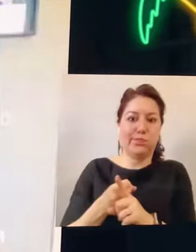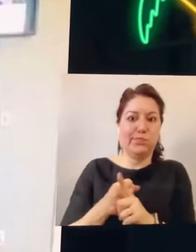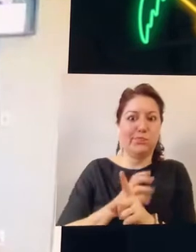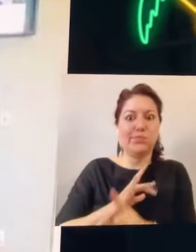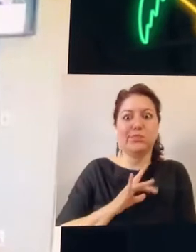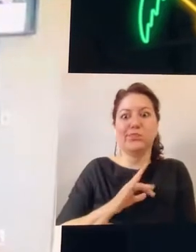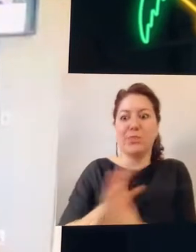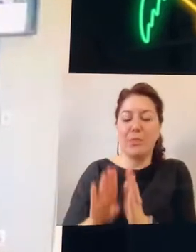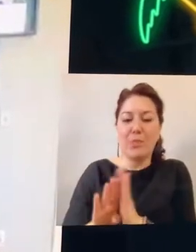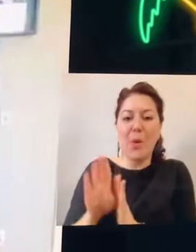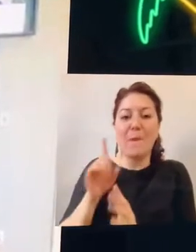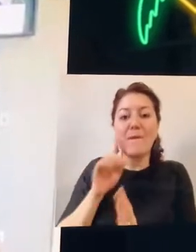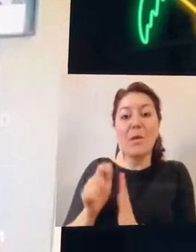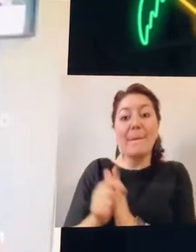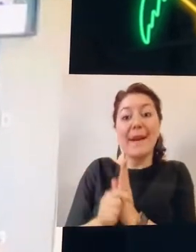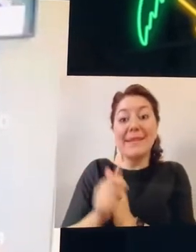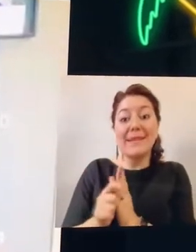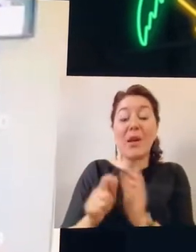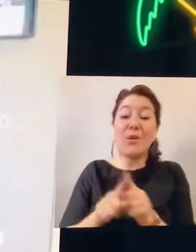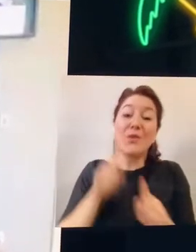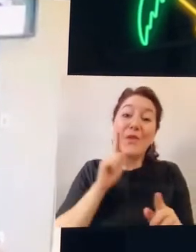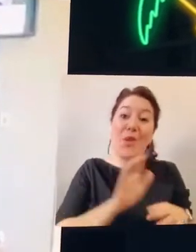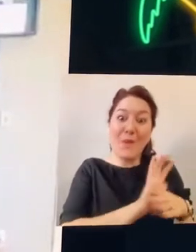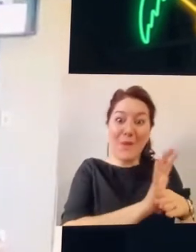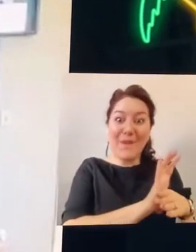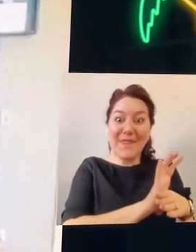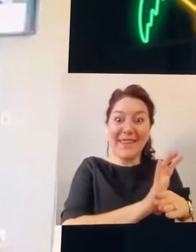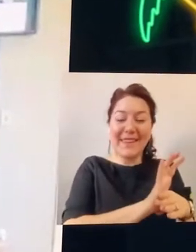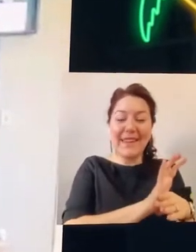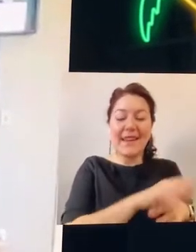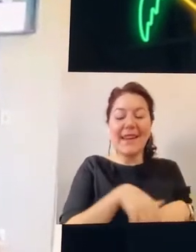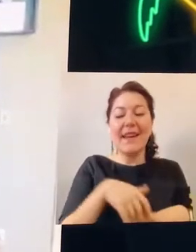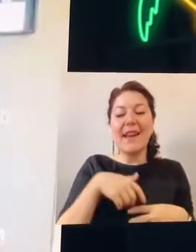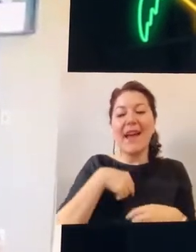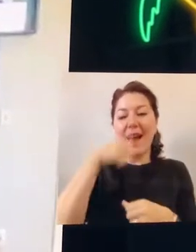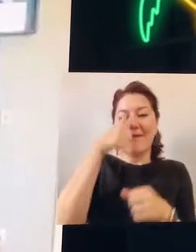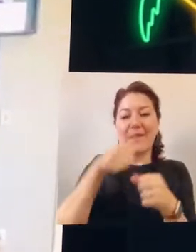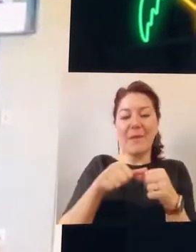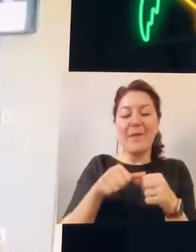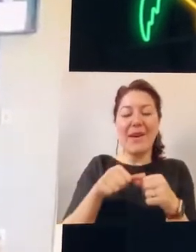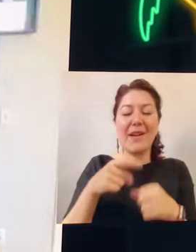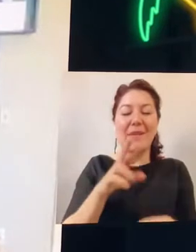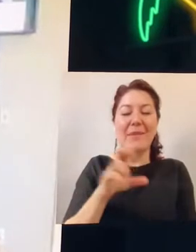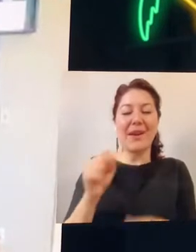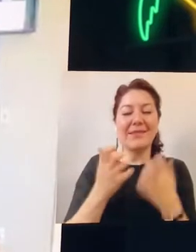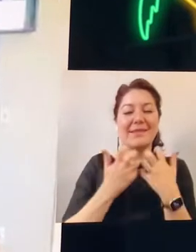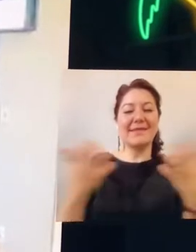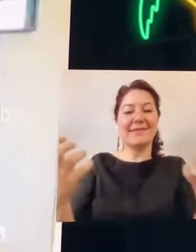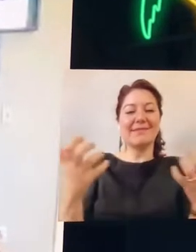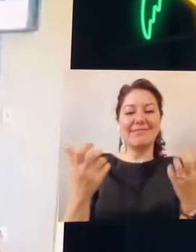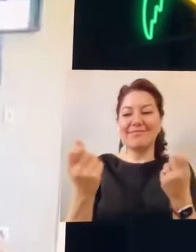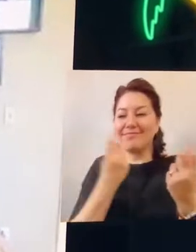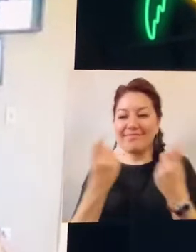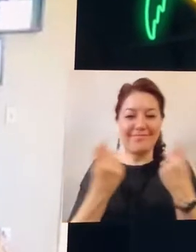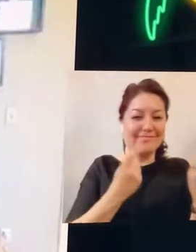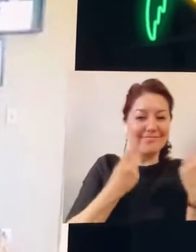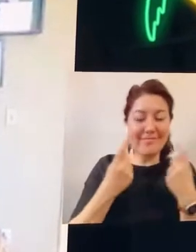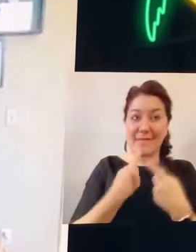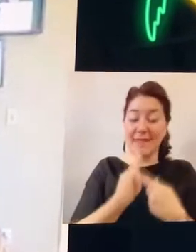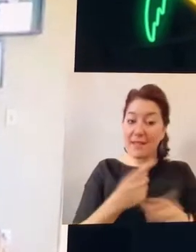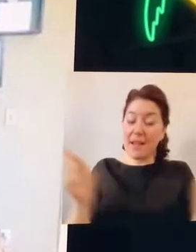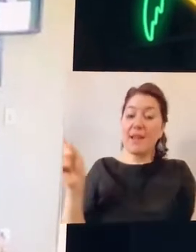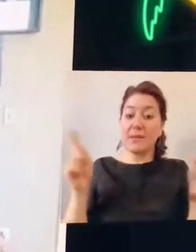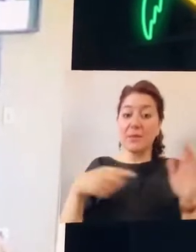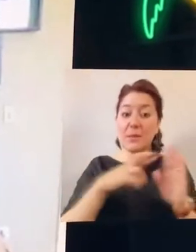also for the movie. And I remember at the press conference when they were announcing the role of Selena, I was at the